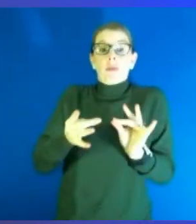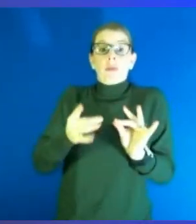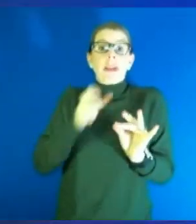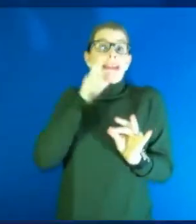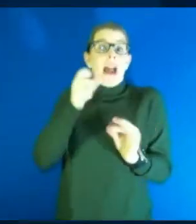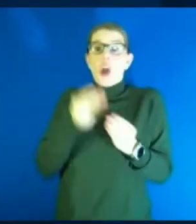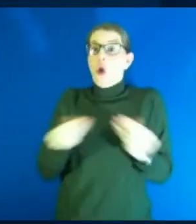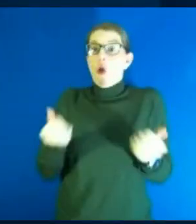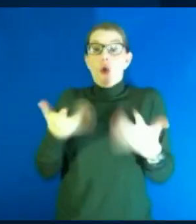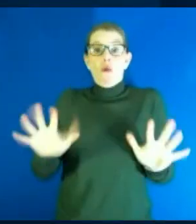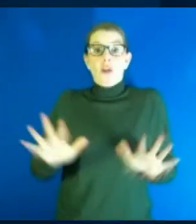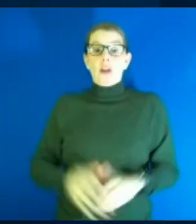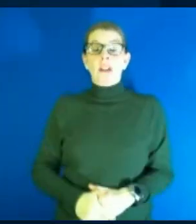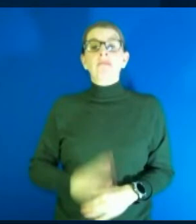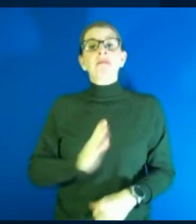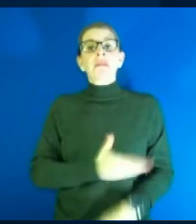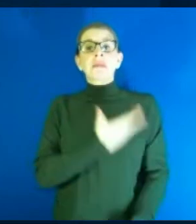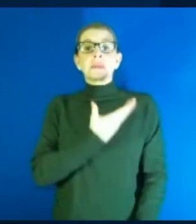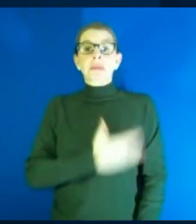over.